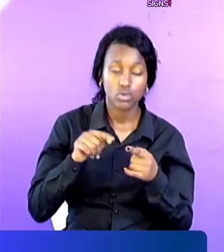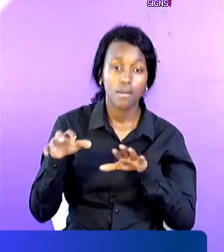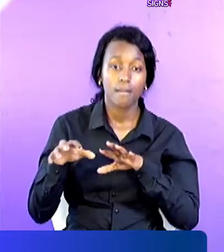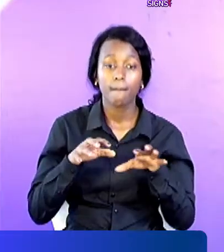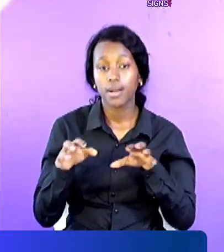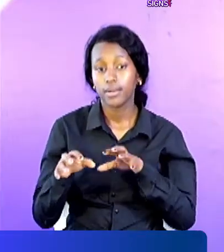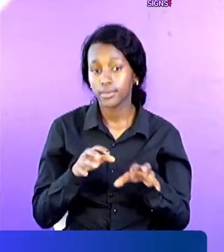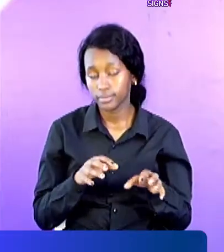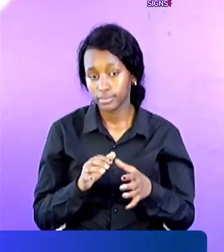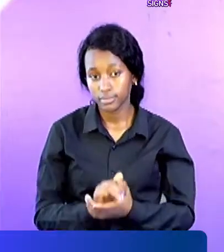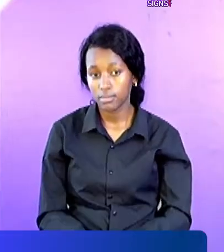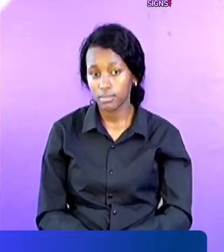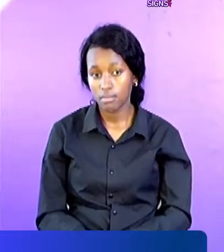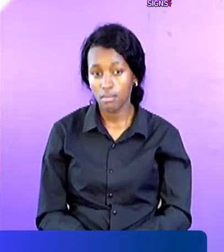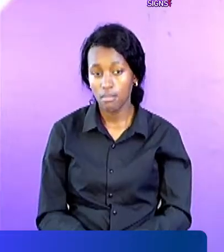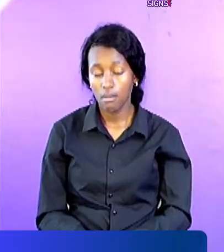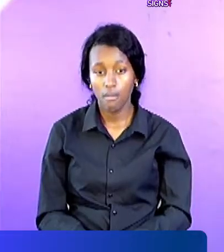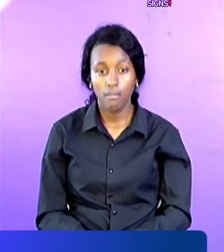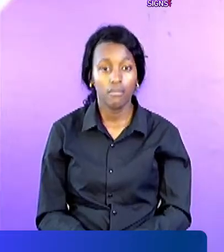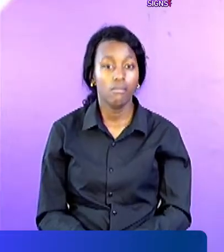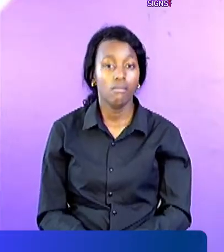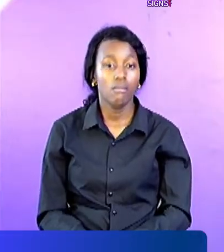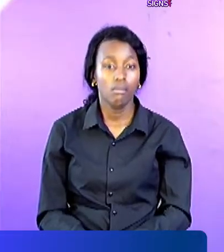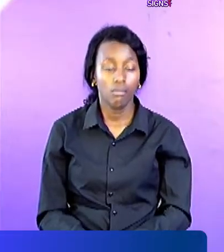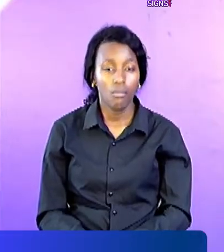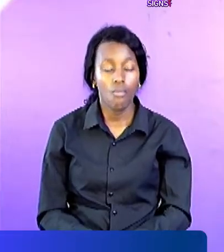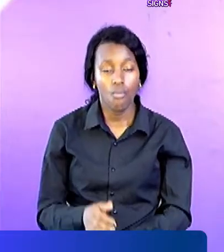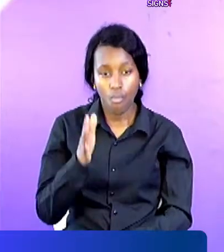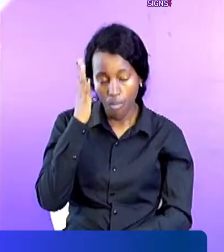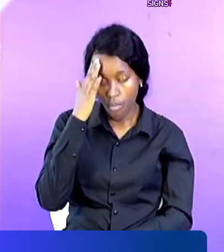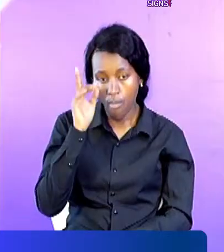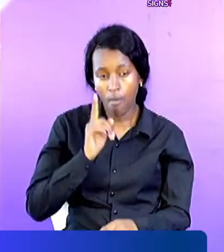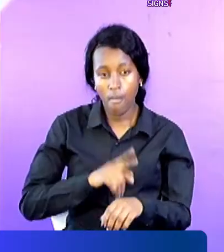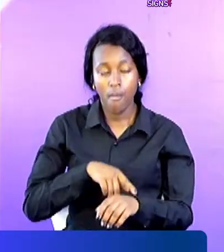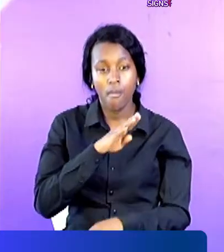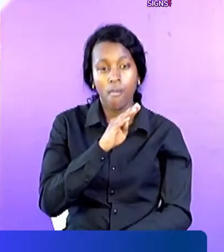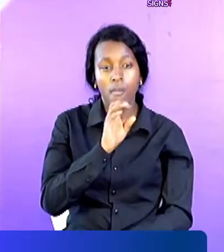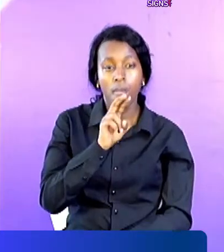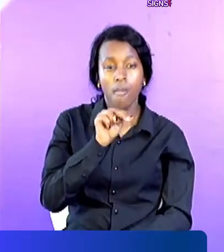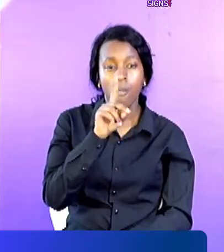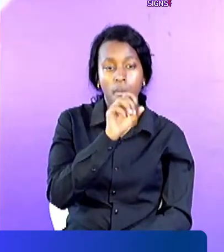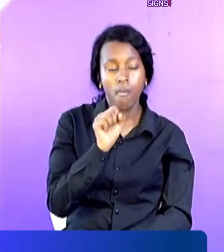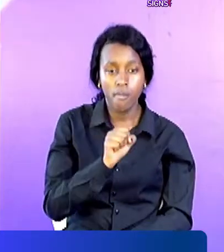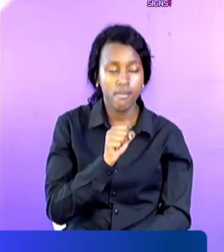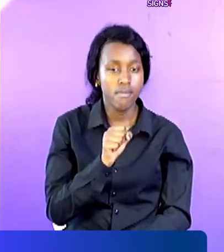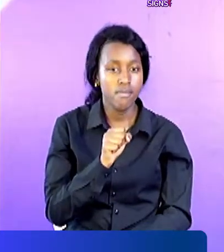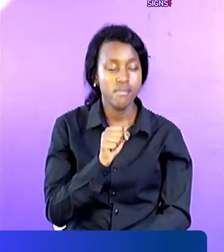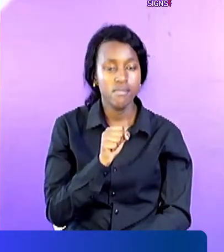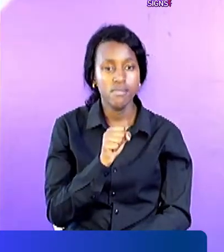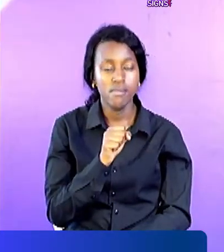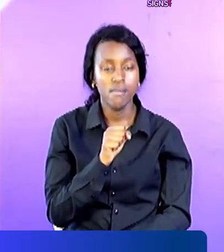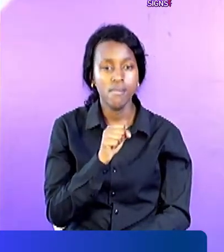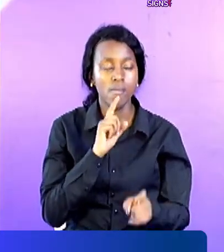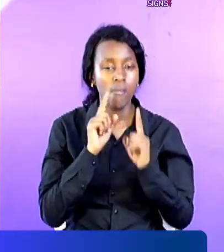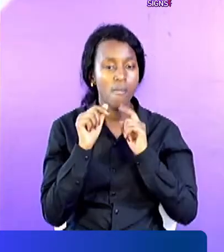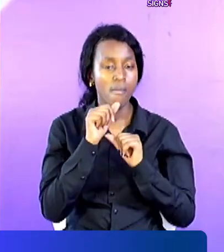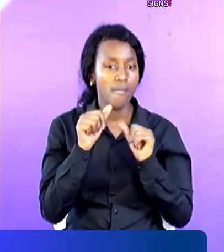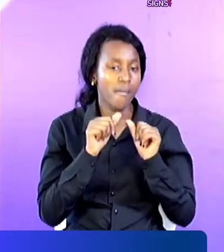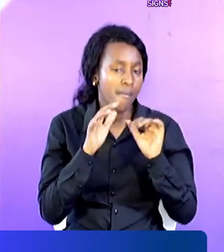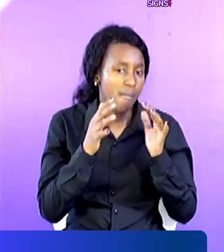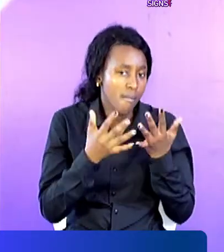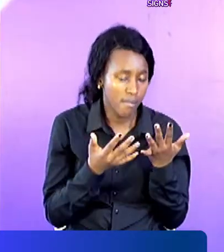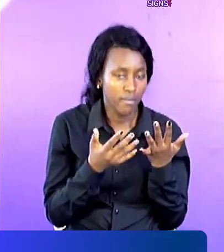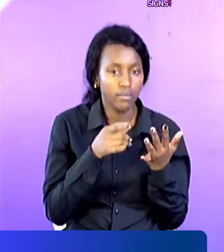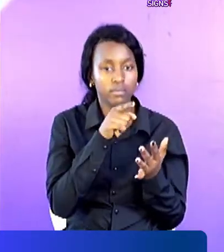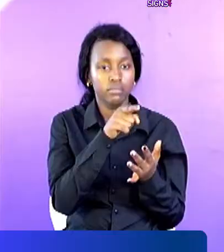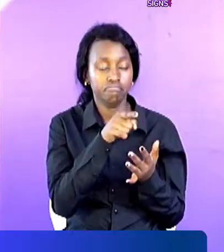then making sure that whatever bonds we are buying, we are staggering them in such a way that we have different bonds paying us interest